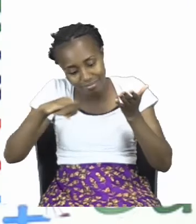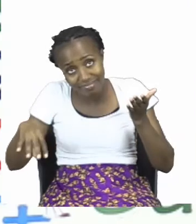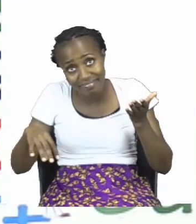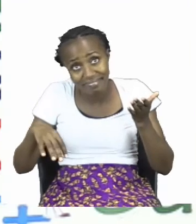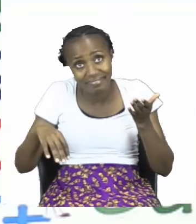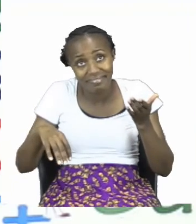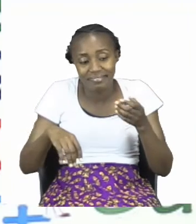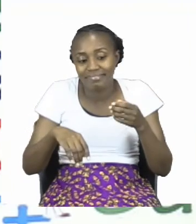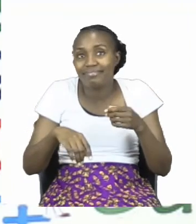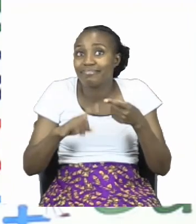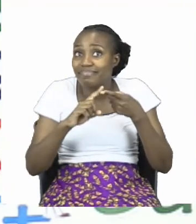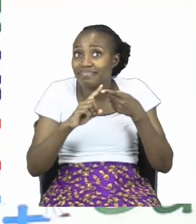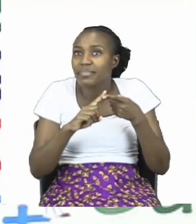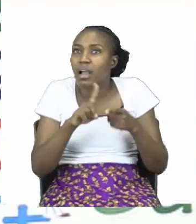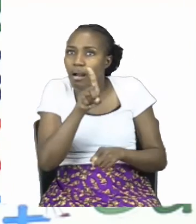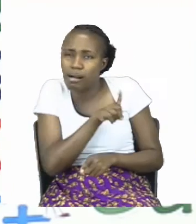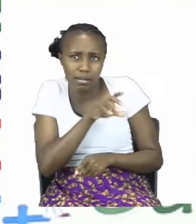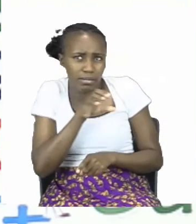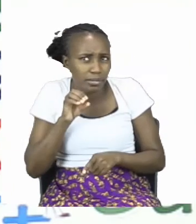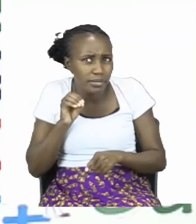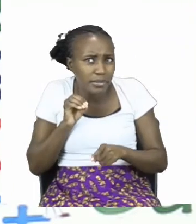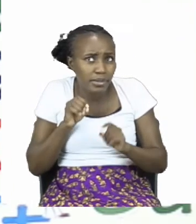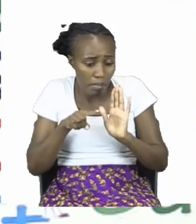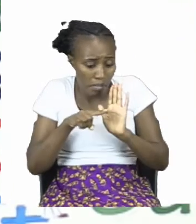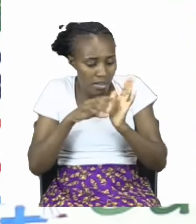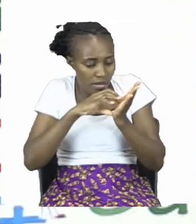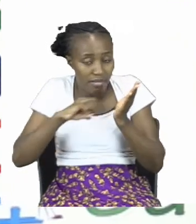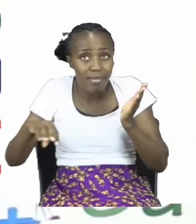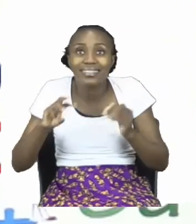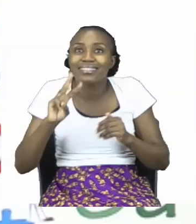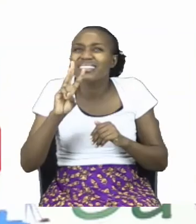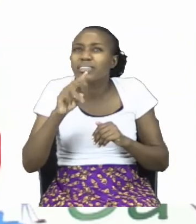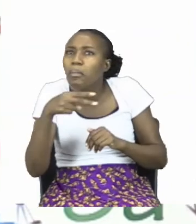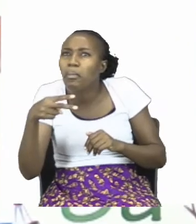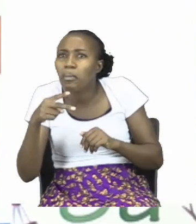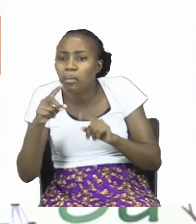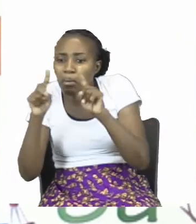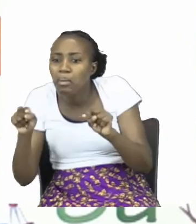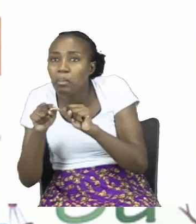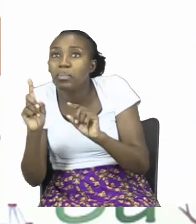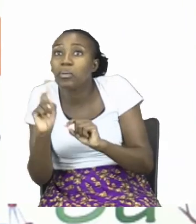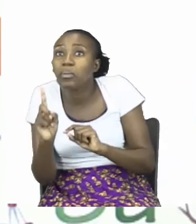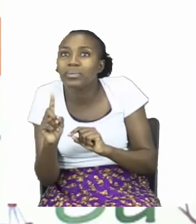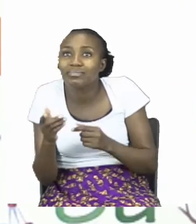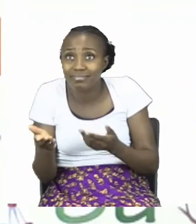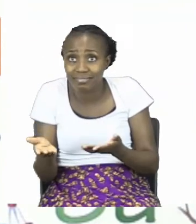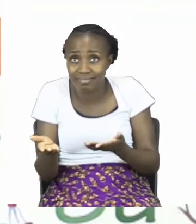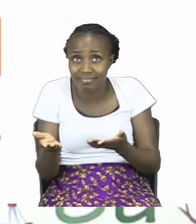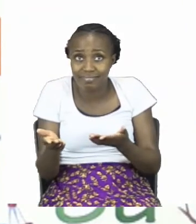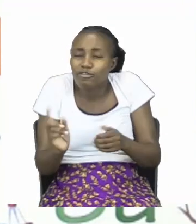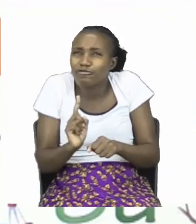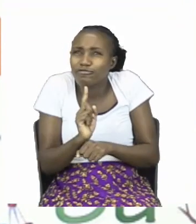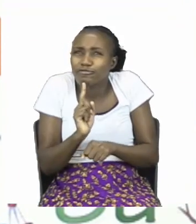first one says 10 minus 3 equals box. So the first thing we need